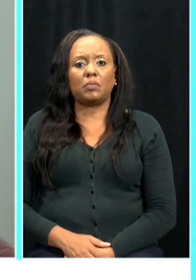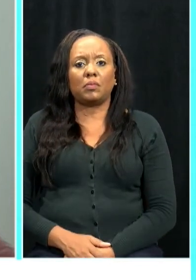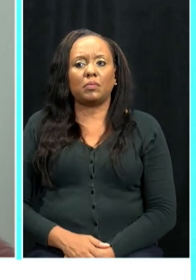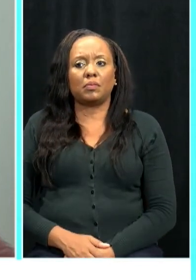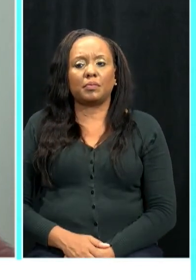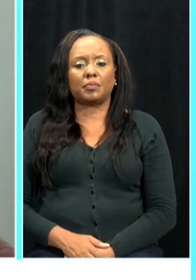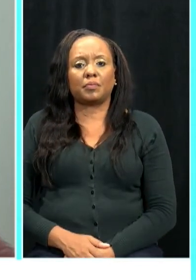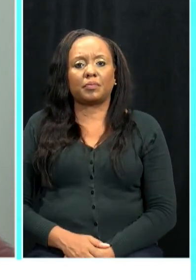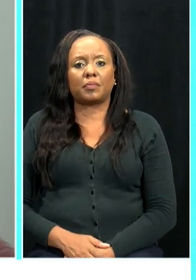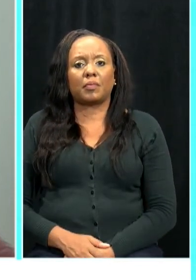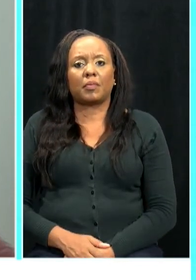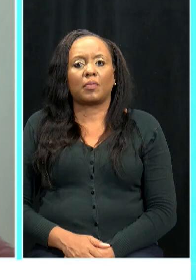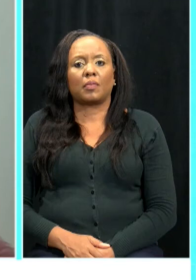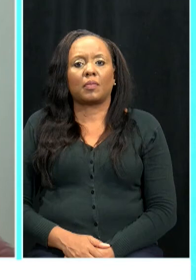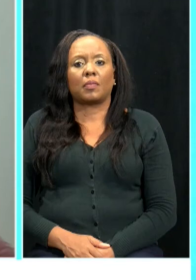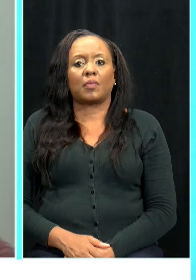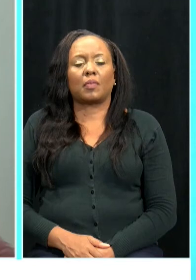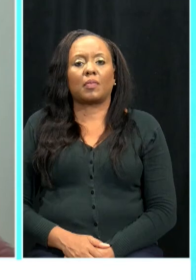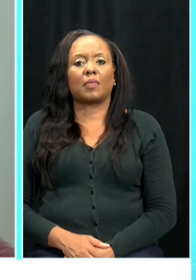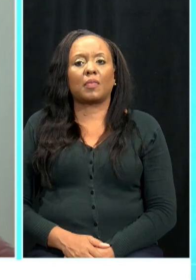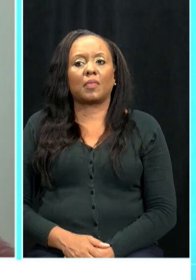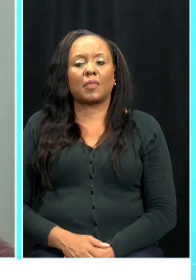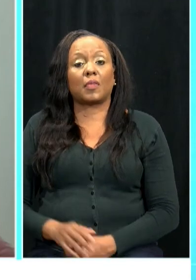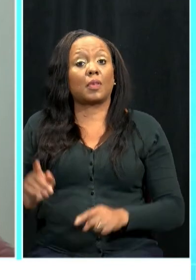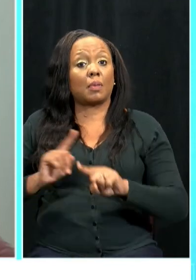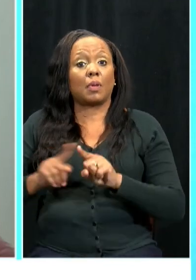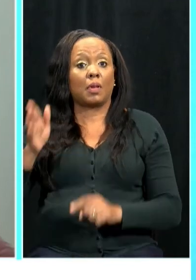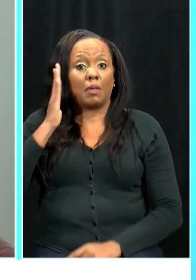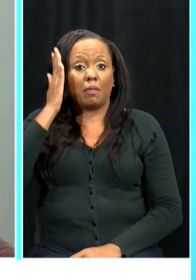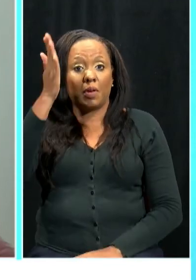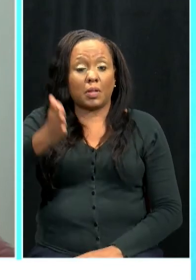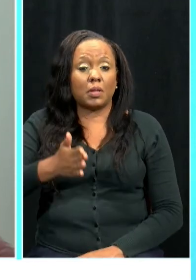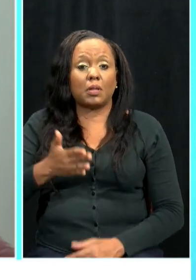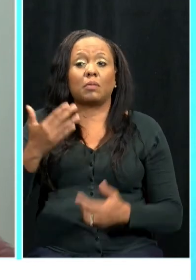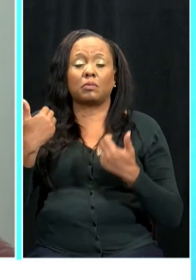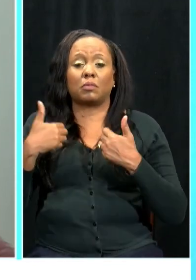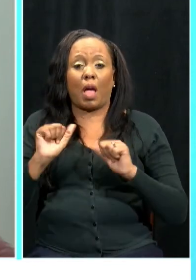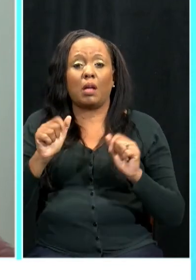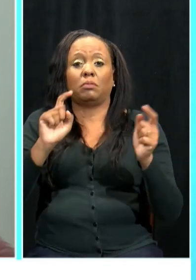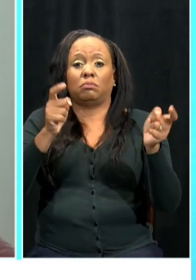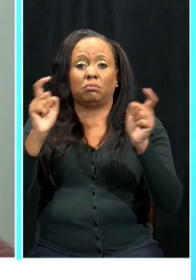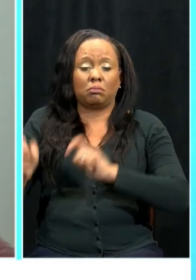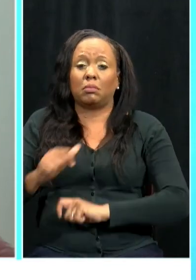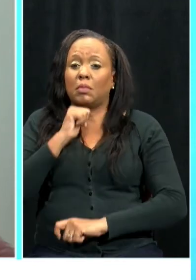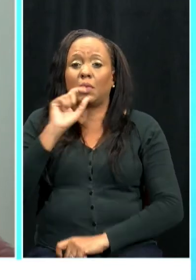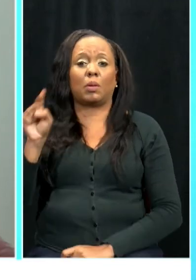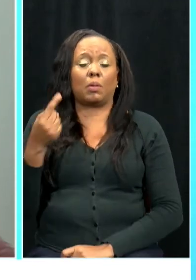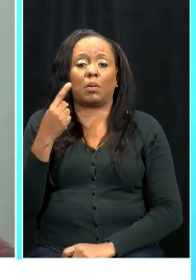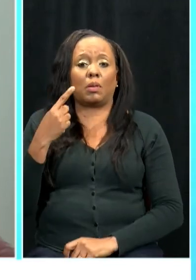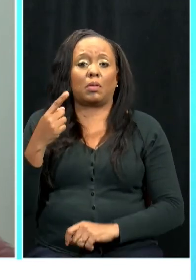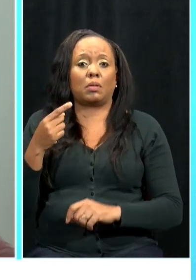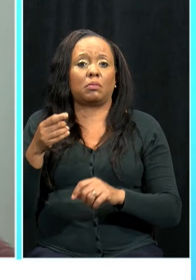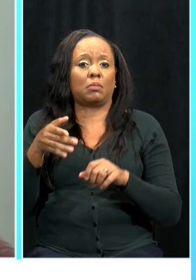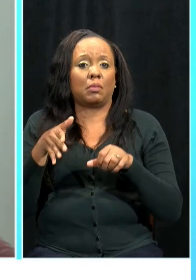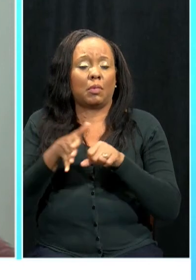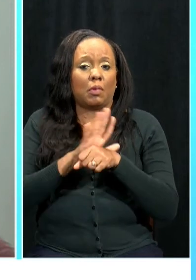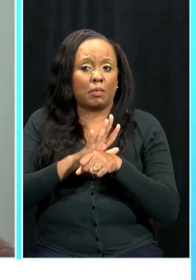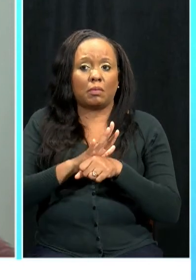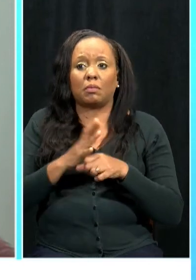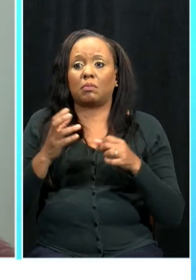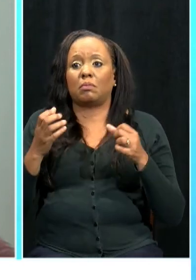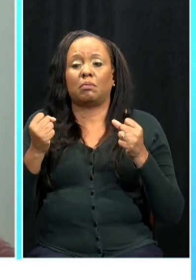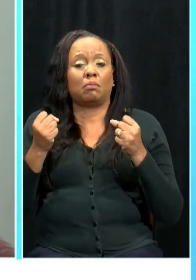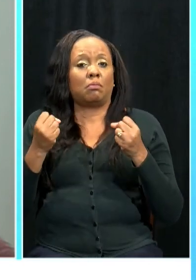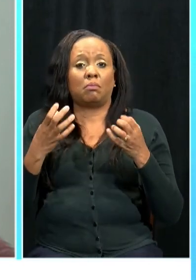in the future. And generally speaking, even outside of COVID, in many countries now, you have